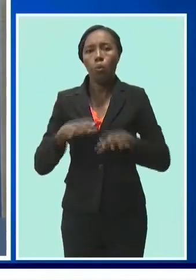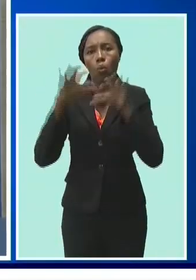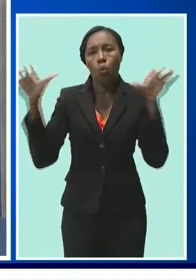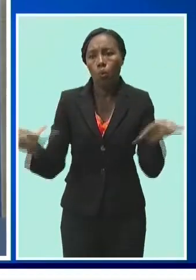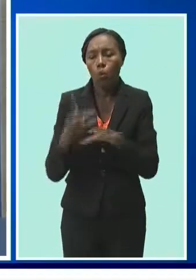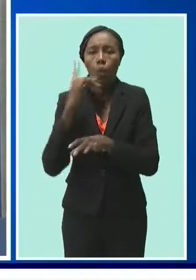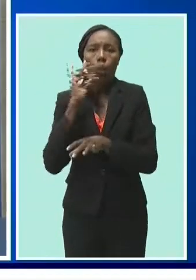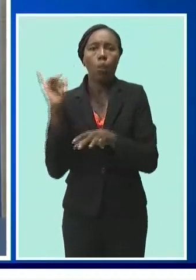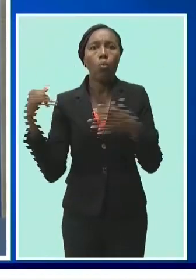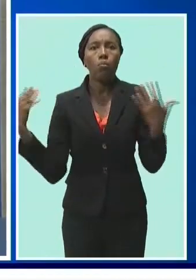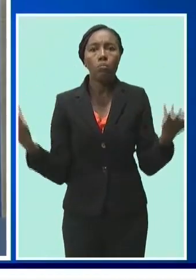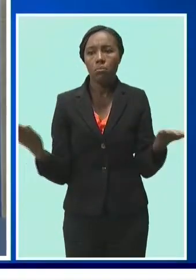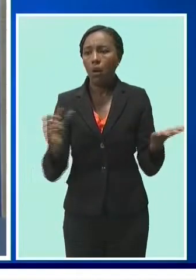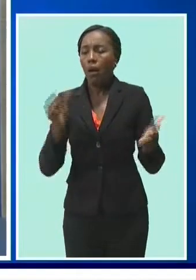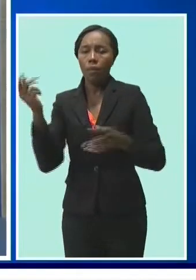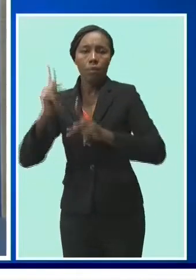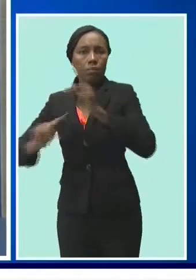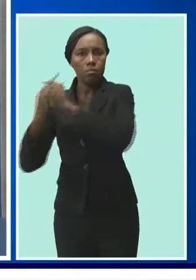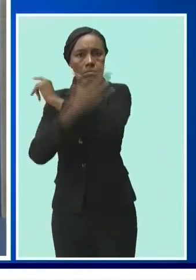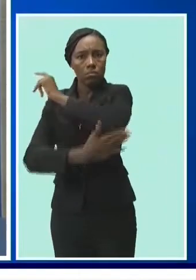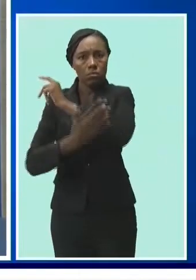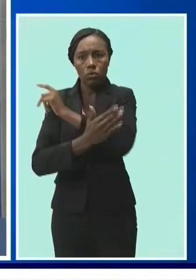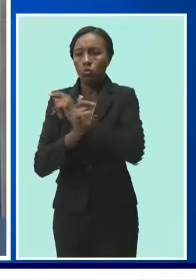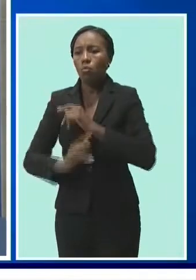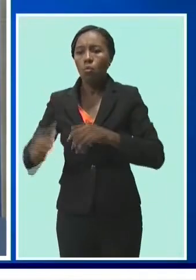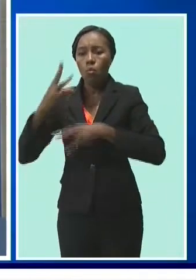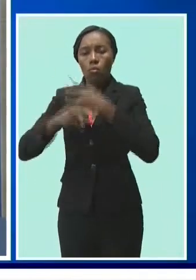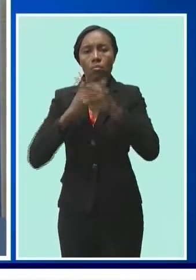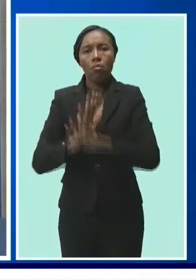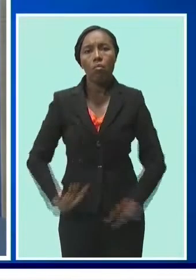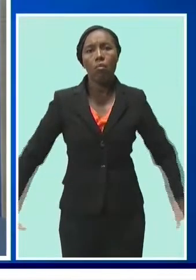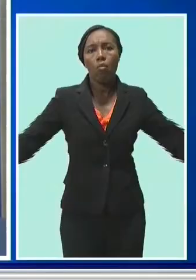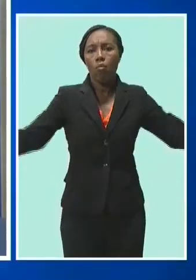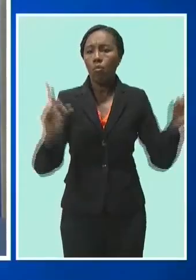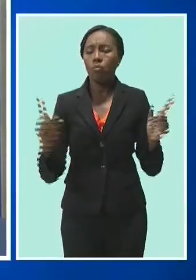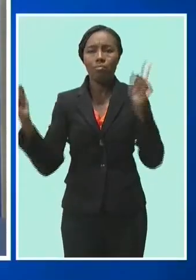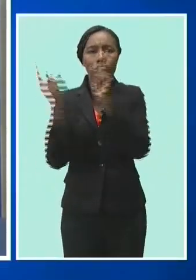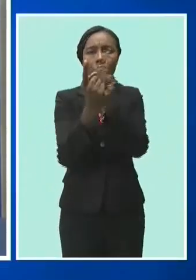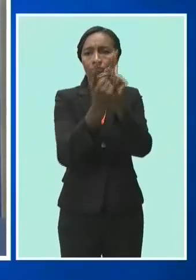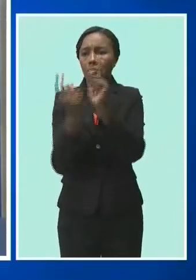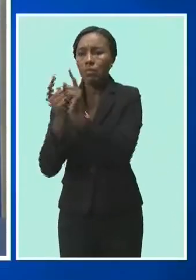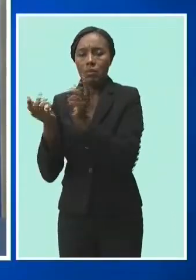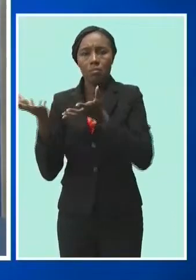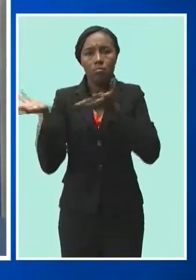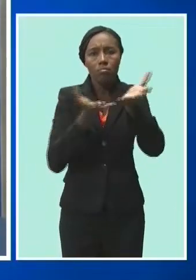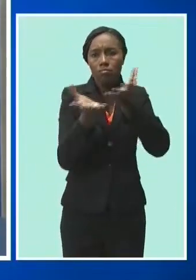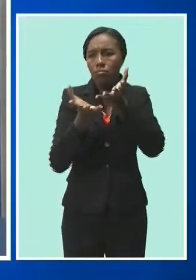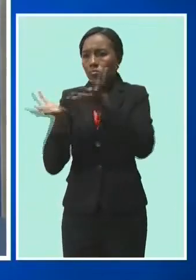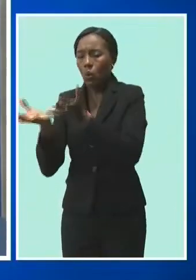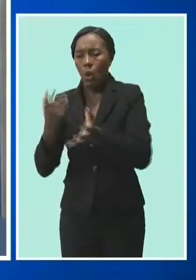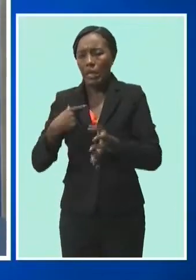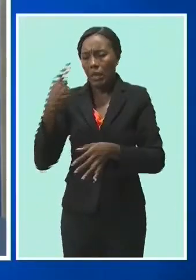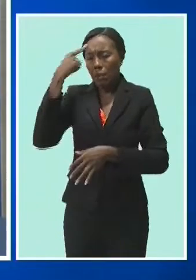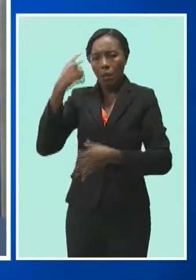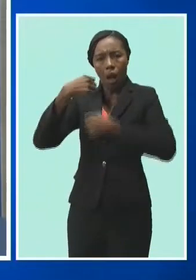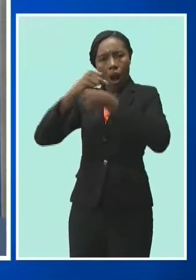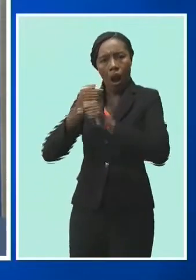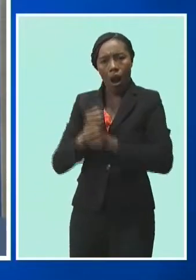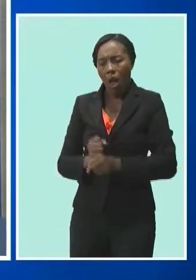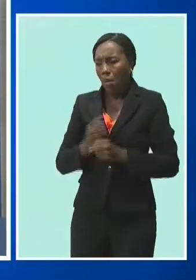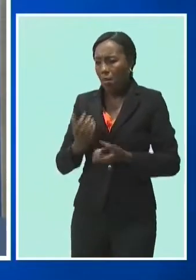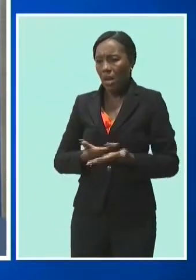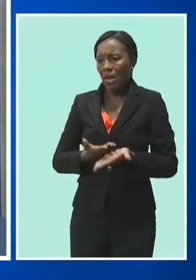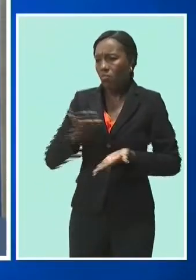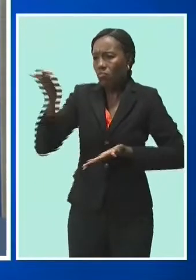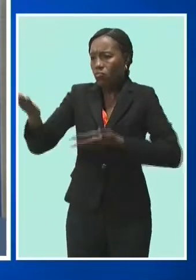have an opportunity to link with people from across the world and see where your products could fit into that scheme, where you could be exporting,